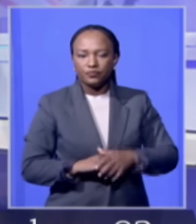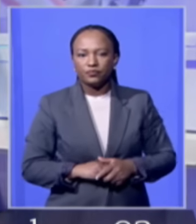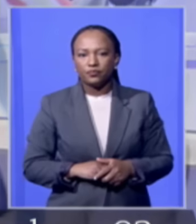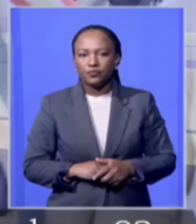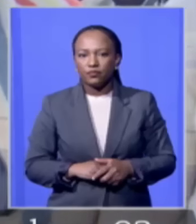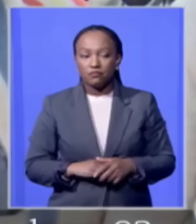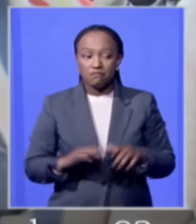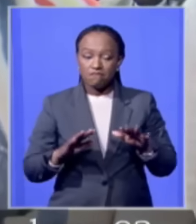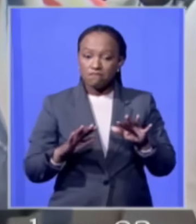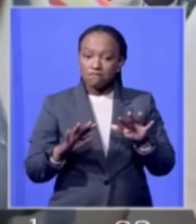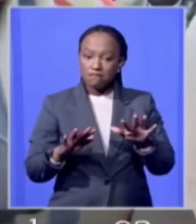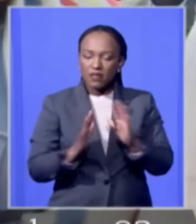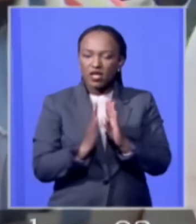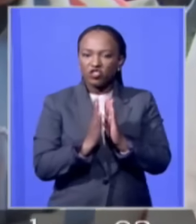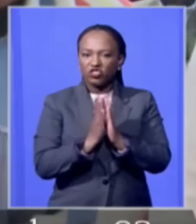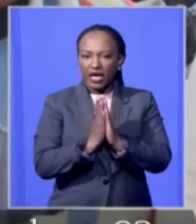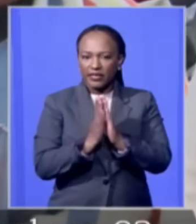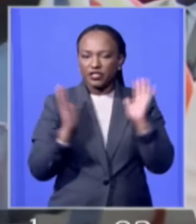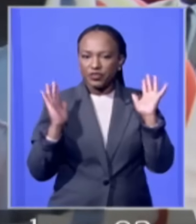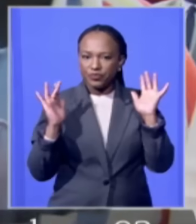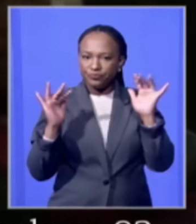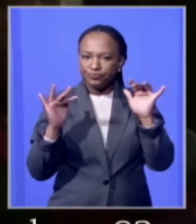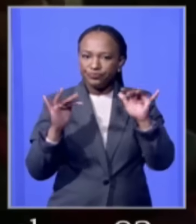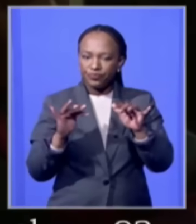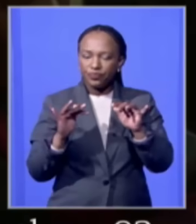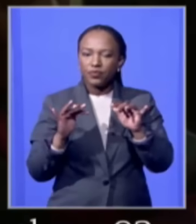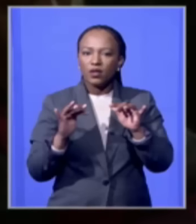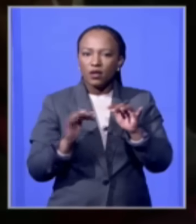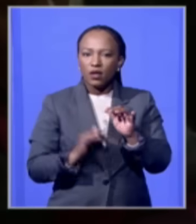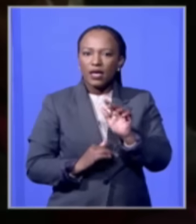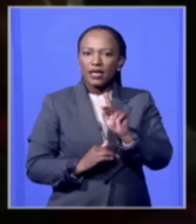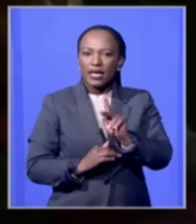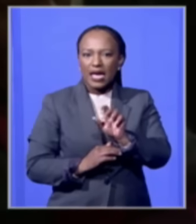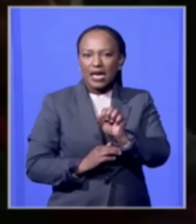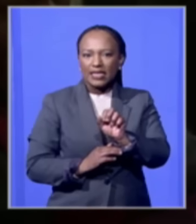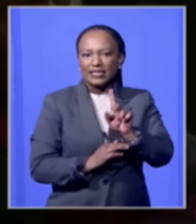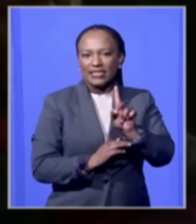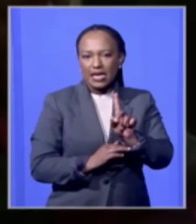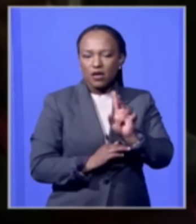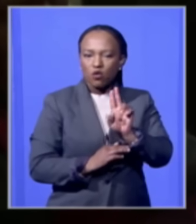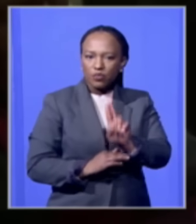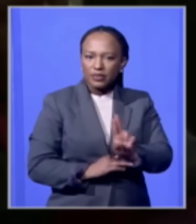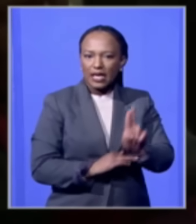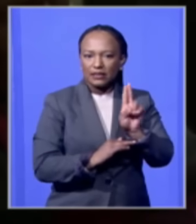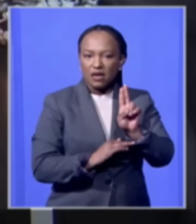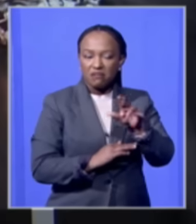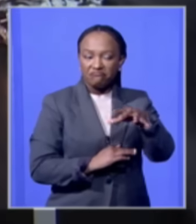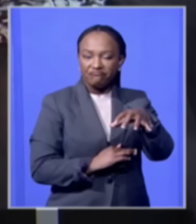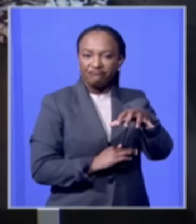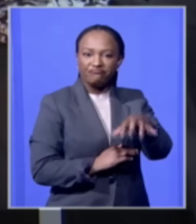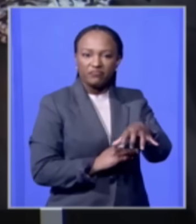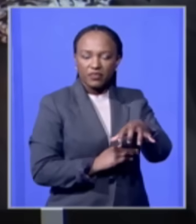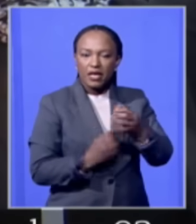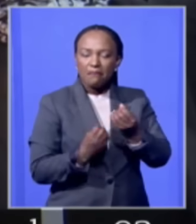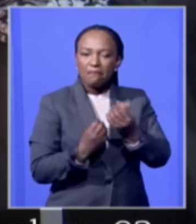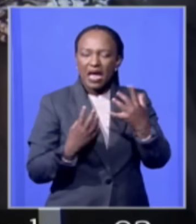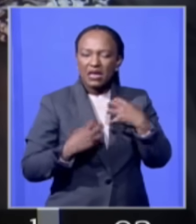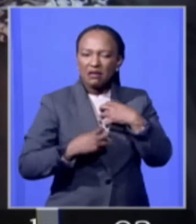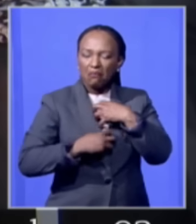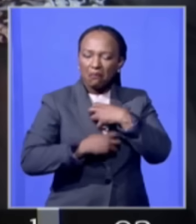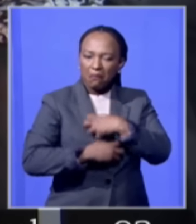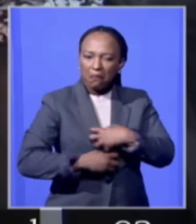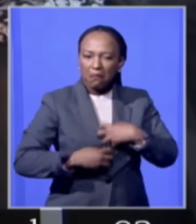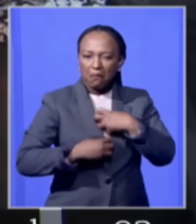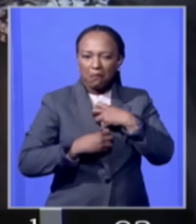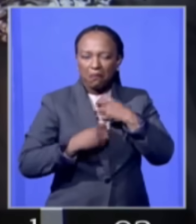Tirelo ye ya segopotšo be swaretše ka kholetšheng ya King Sabatha Talenjebo ka Mthatha fao maikutlo a bego a ile godimo. Tonakgolo